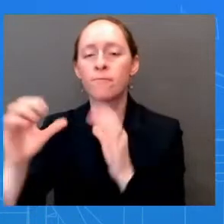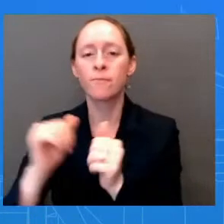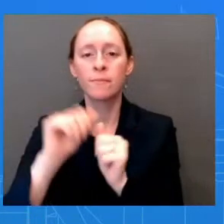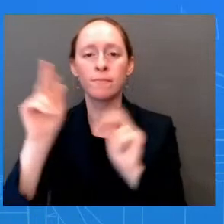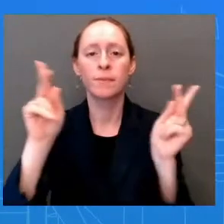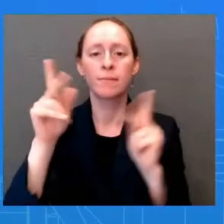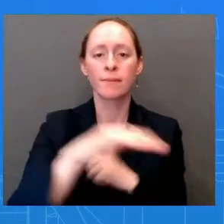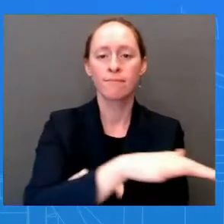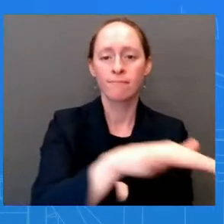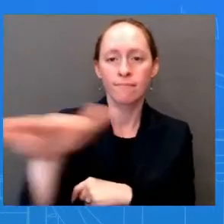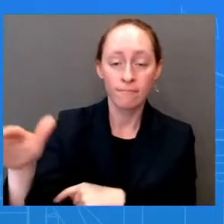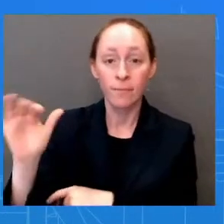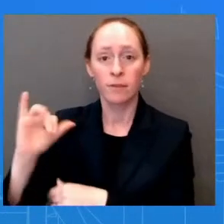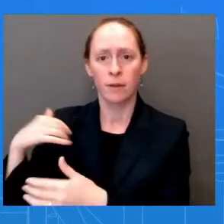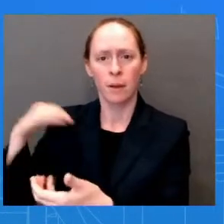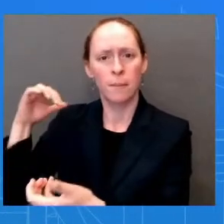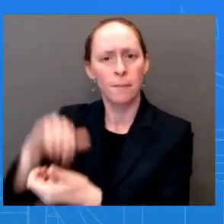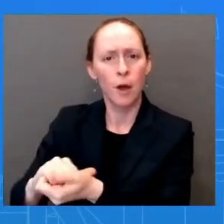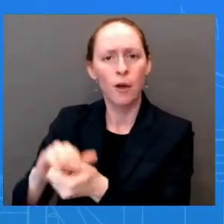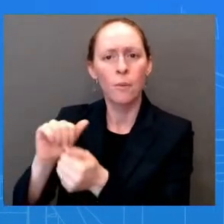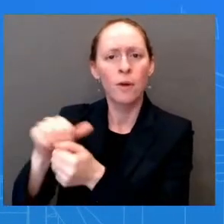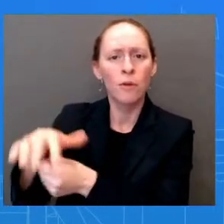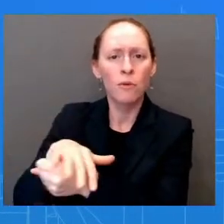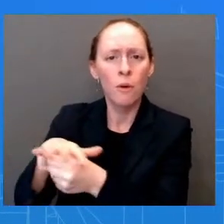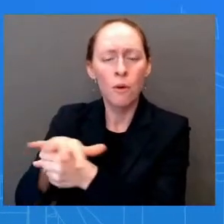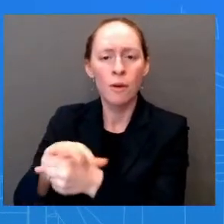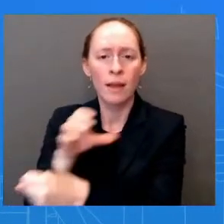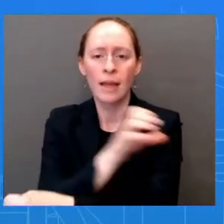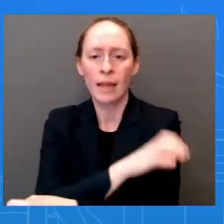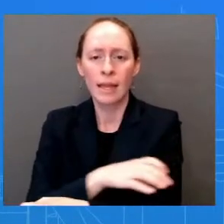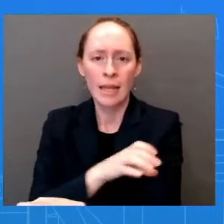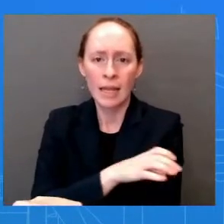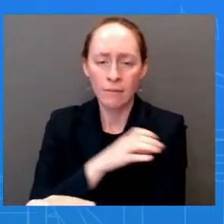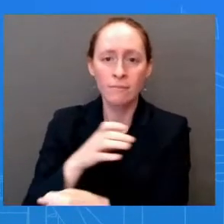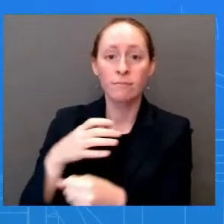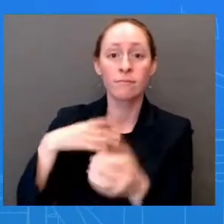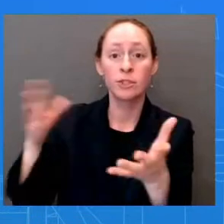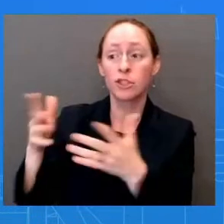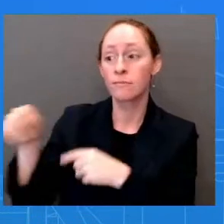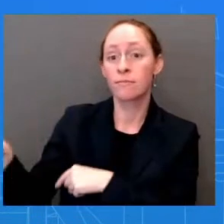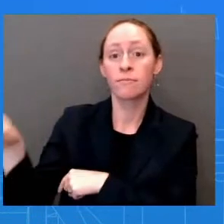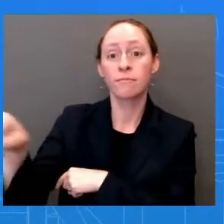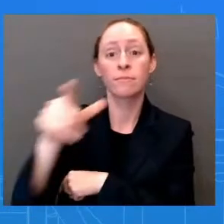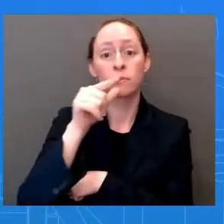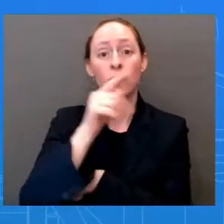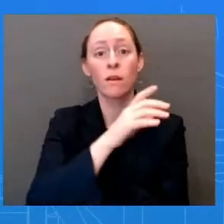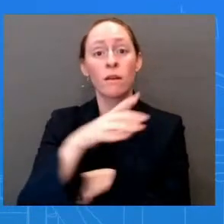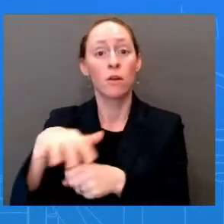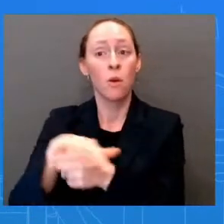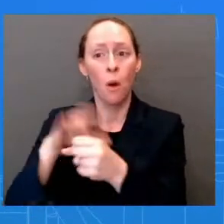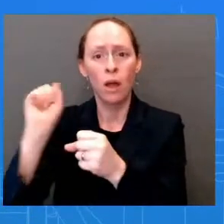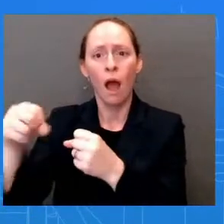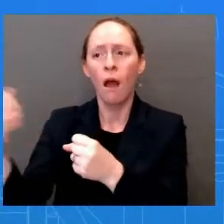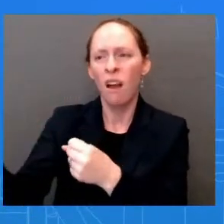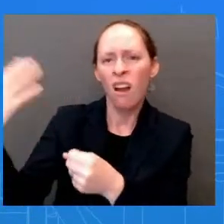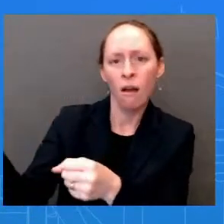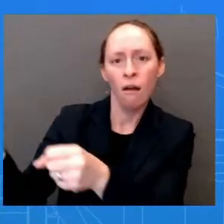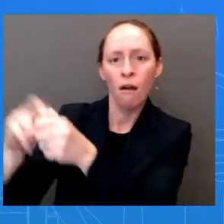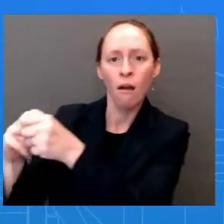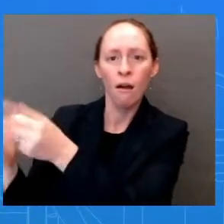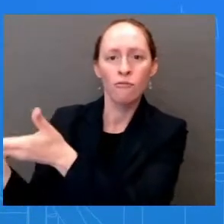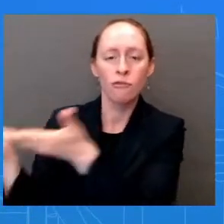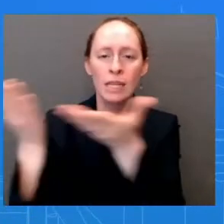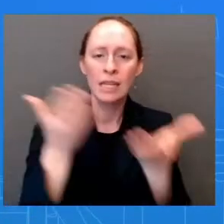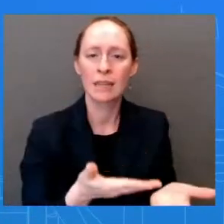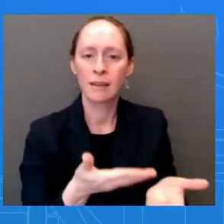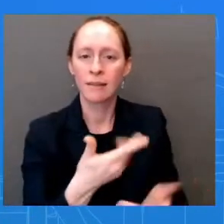clinics. We're announcing an additional $125 million to help local aging and disability networks. Hey, thank you so much,